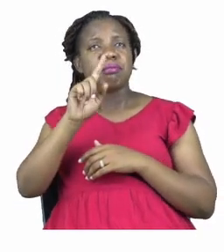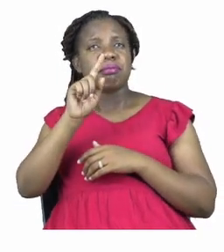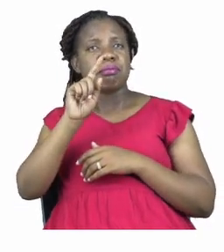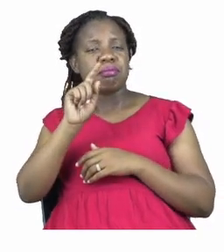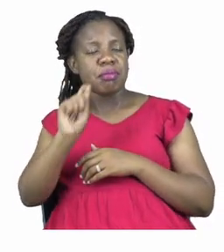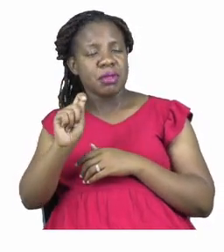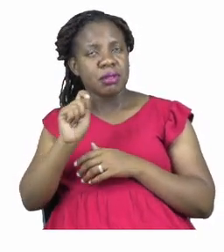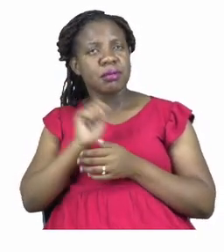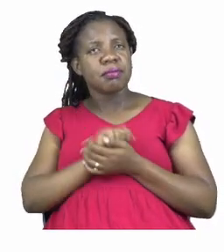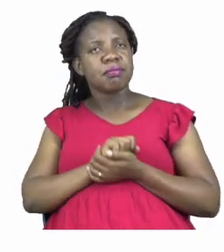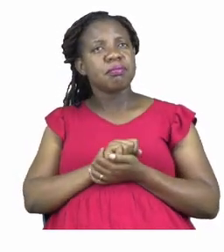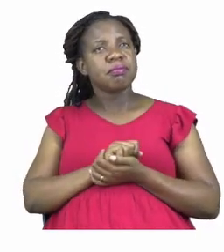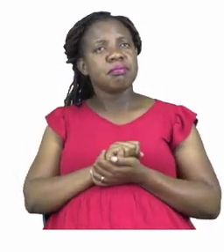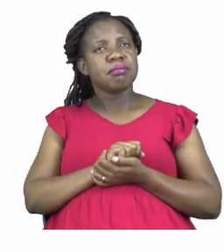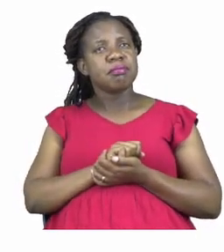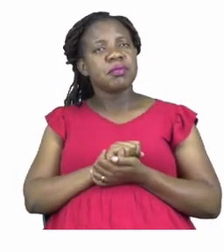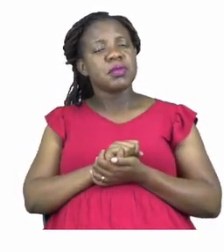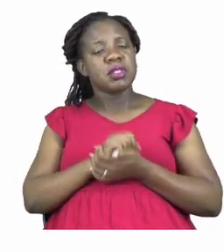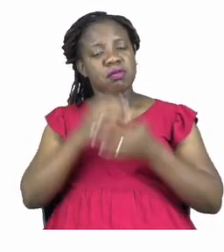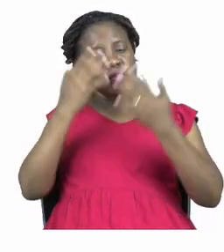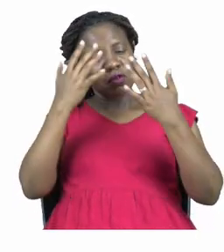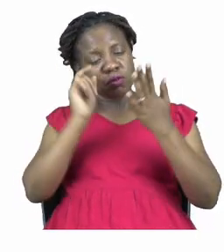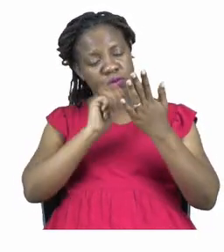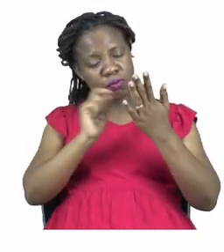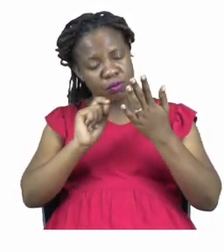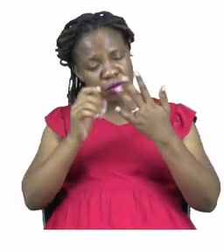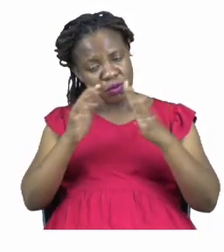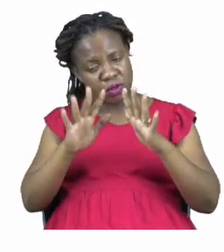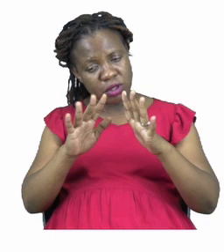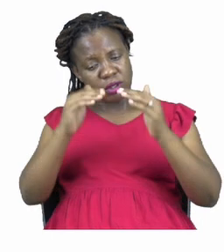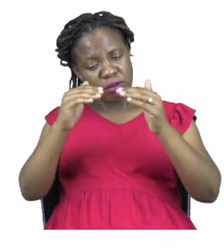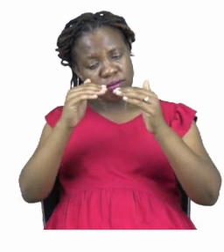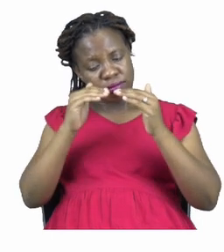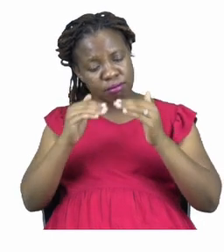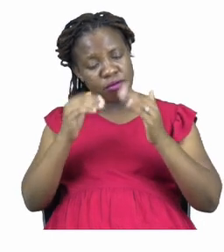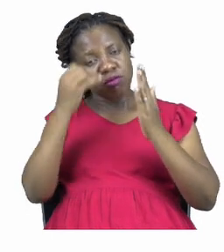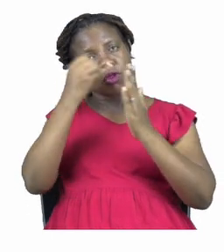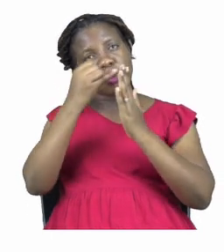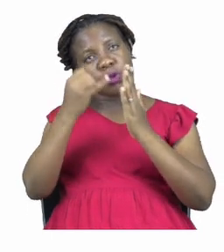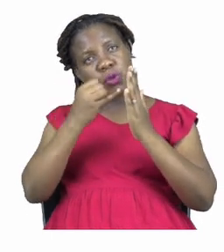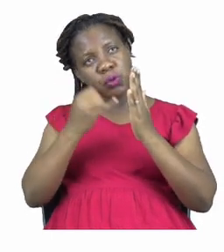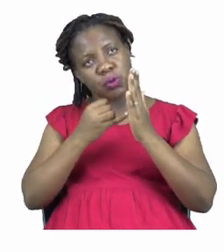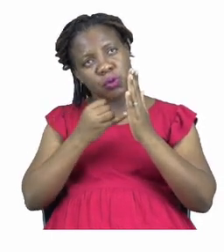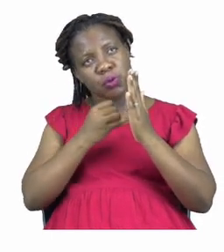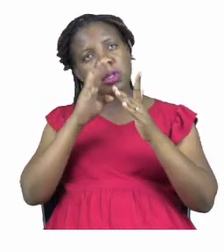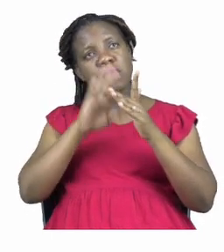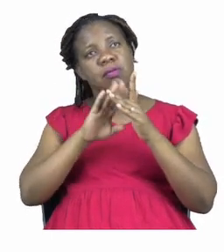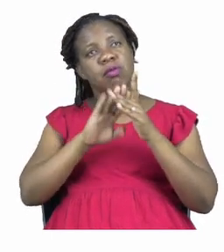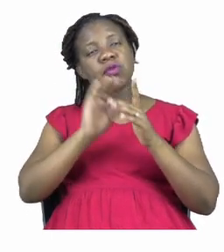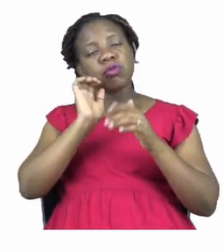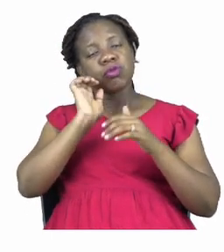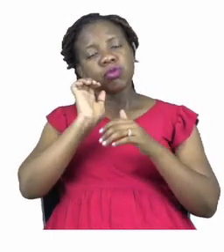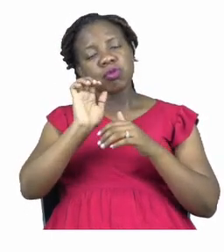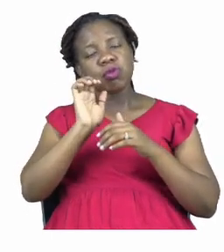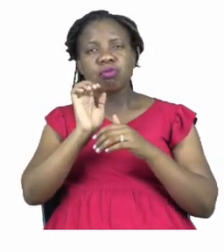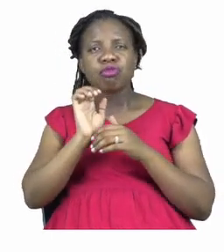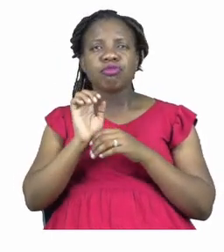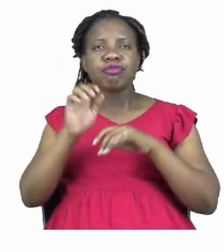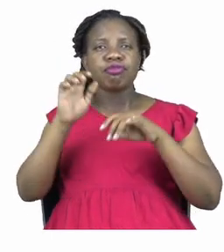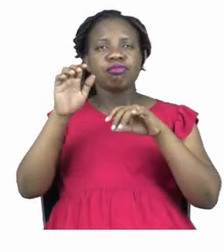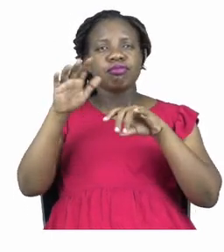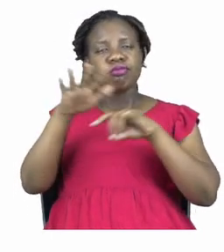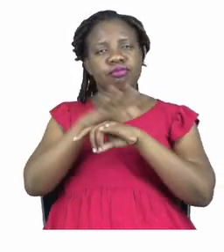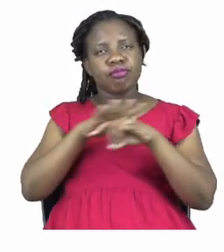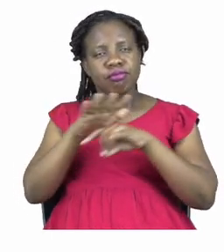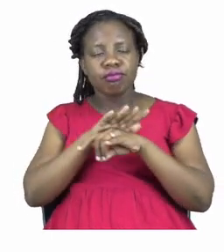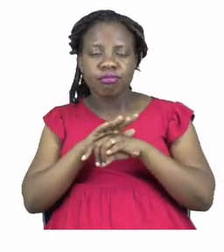write something about your pet. There are certain words or certain things we want to find out about your pet. Let's